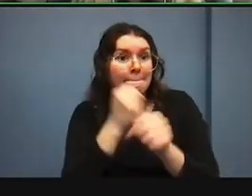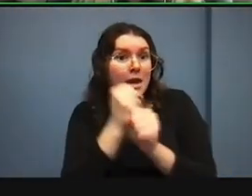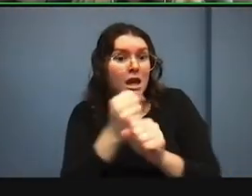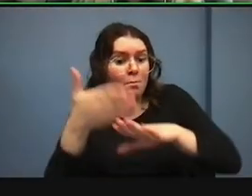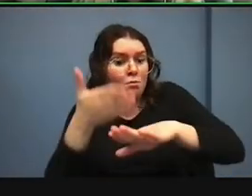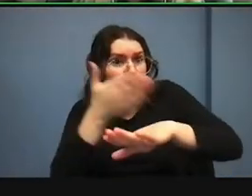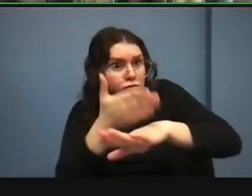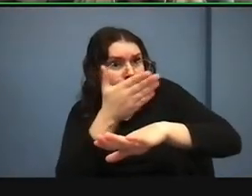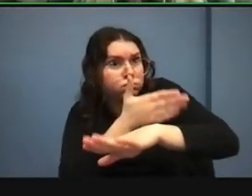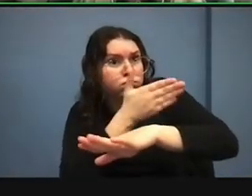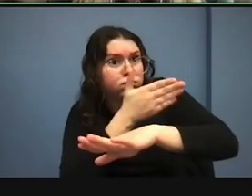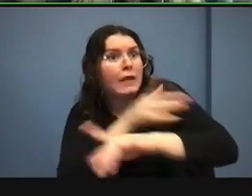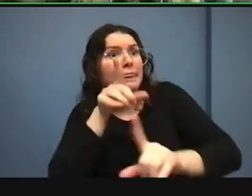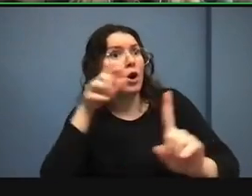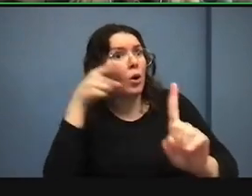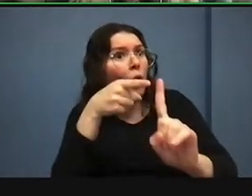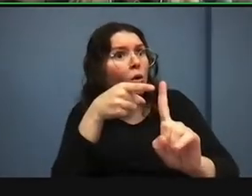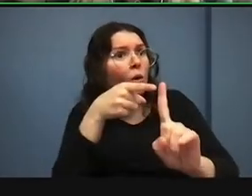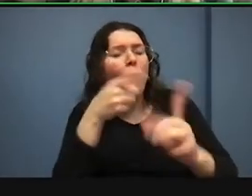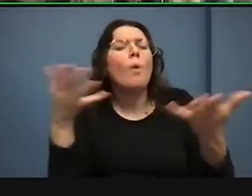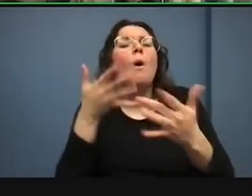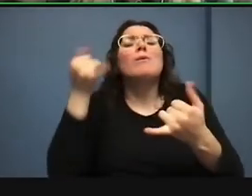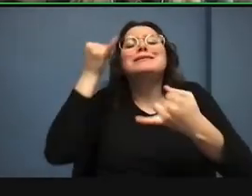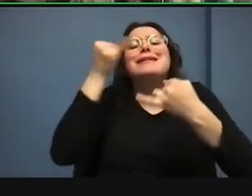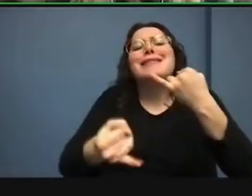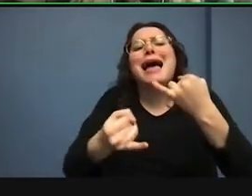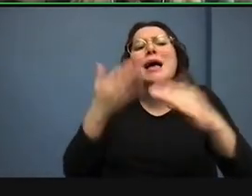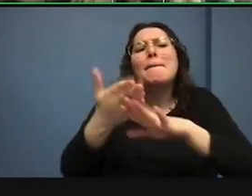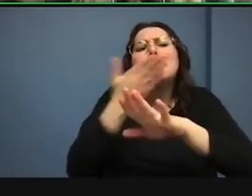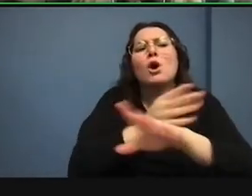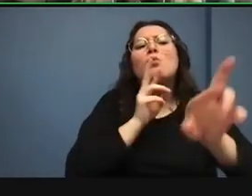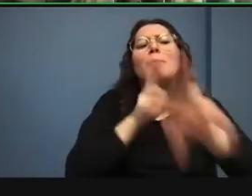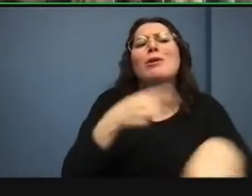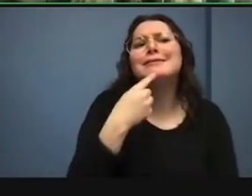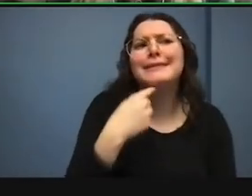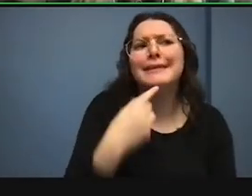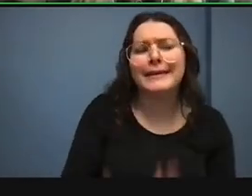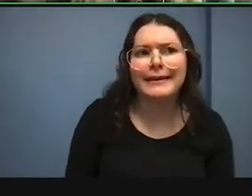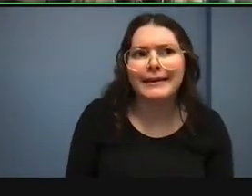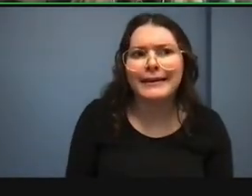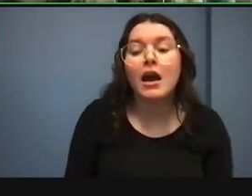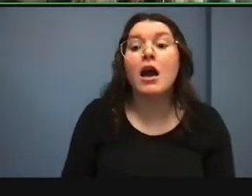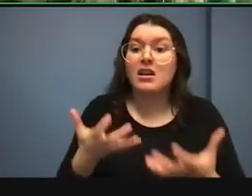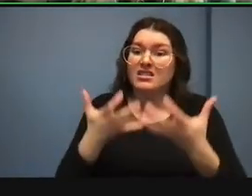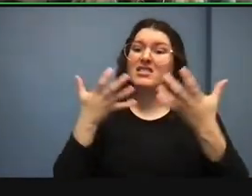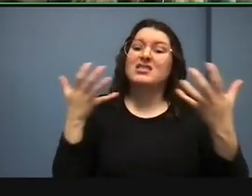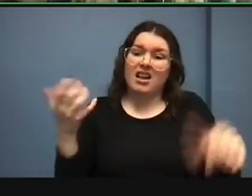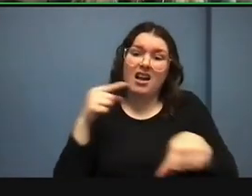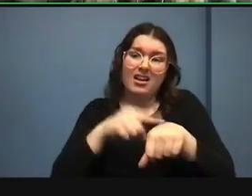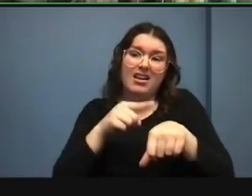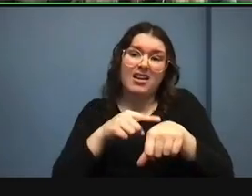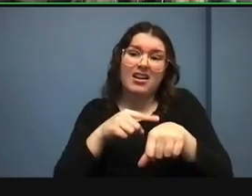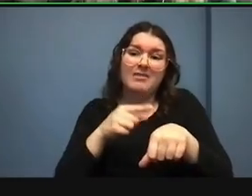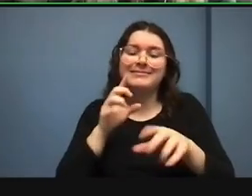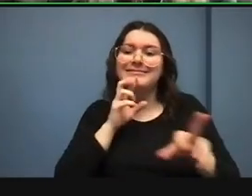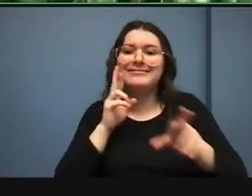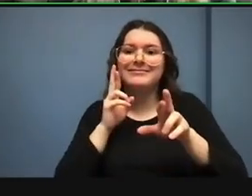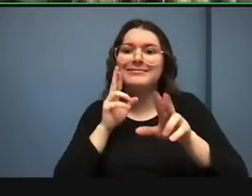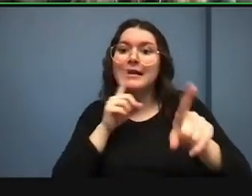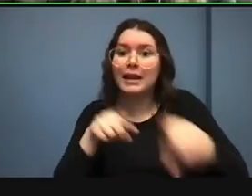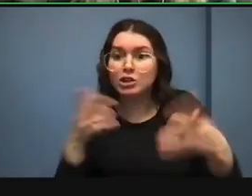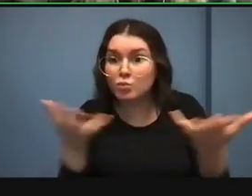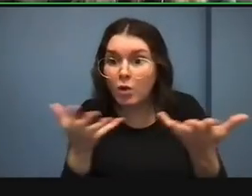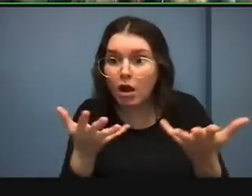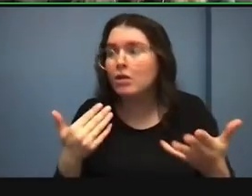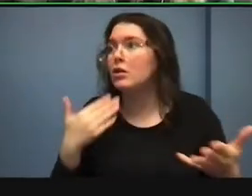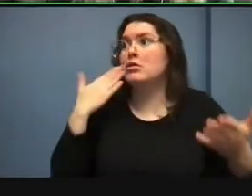their goals? What did the last progress report say? And more often than not, the answer to those questions are,